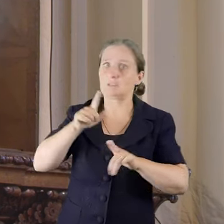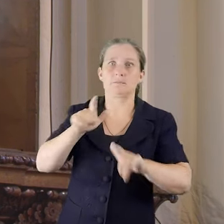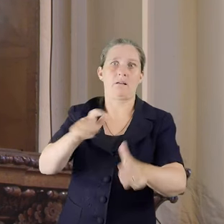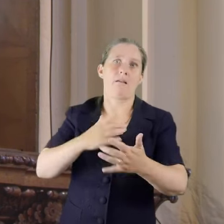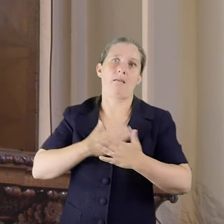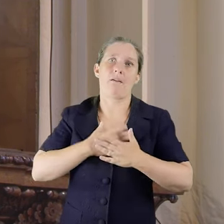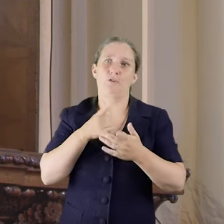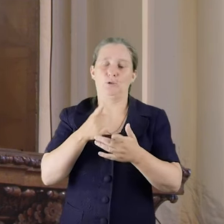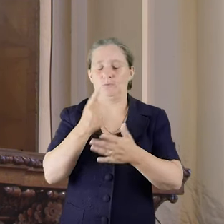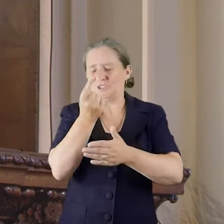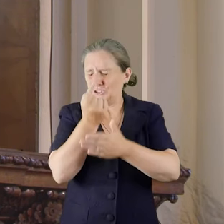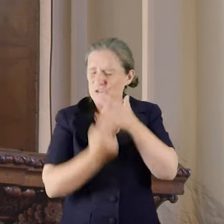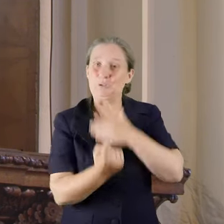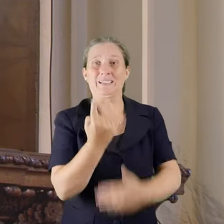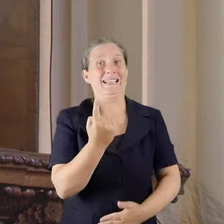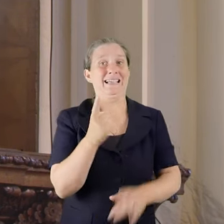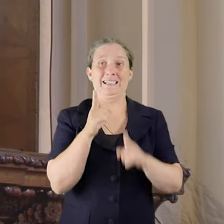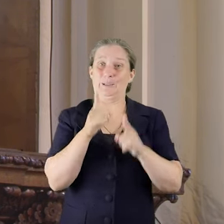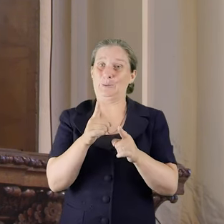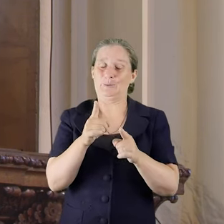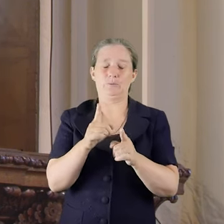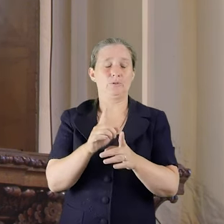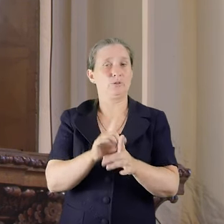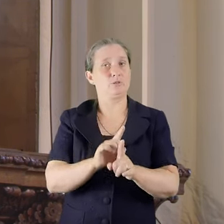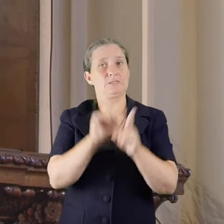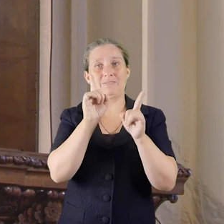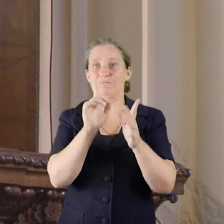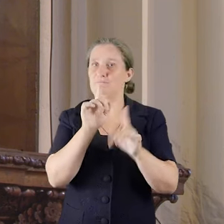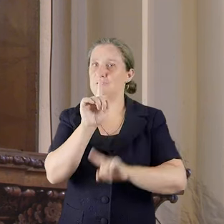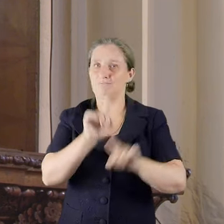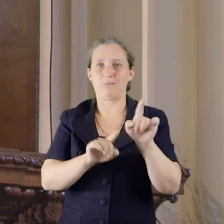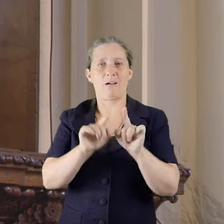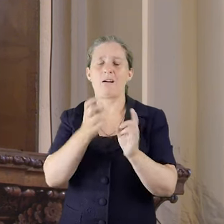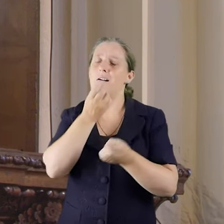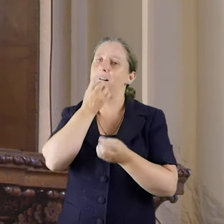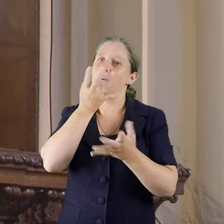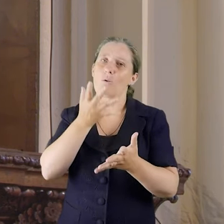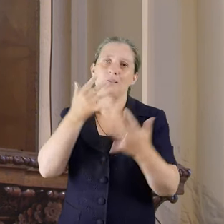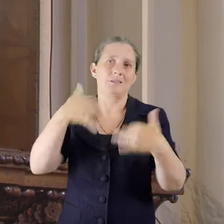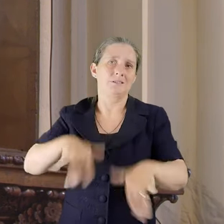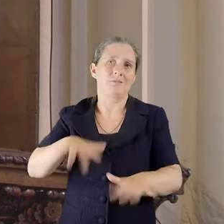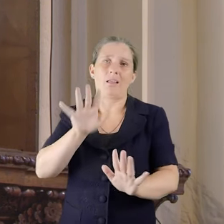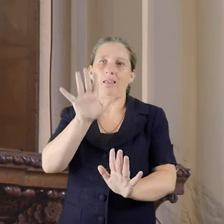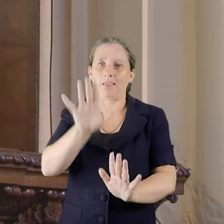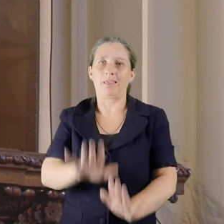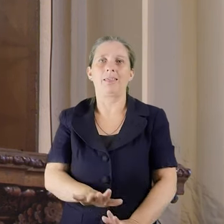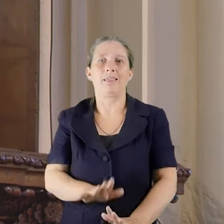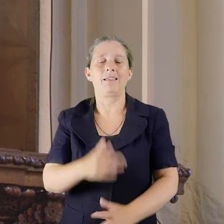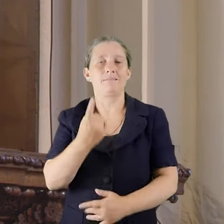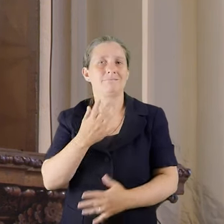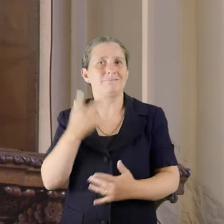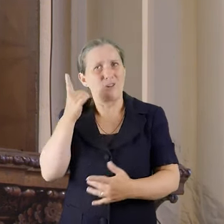God loves you in all your uniqueness, indifference, and wondrousness.